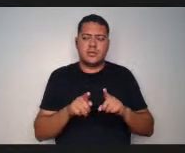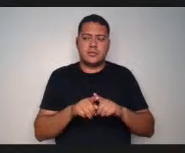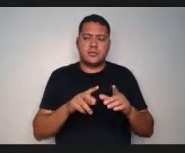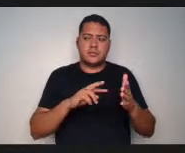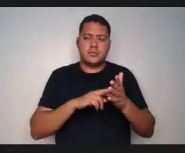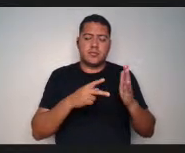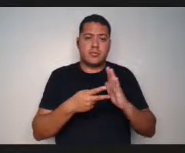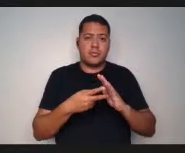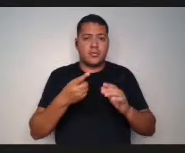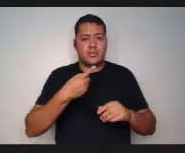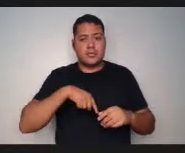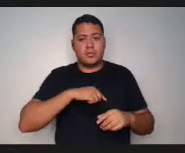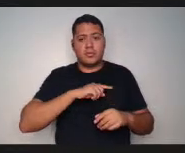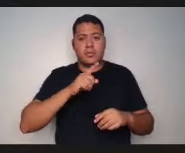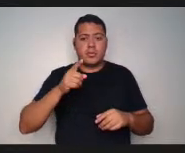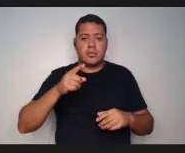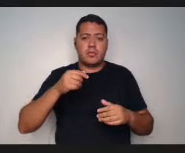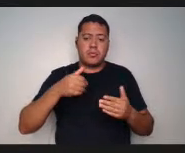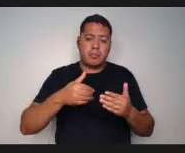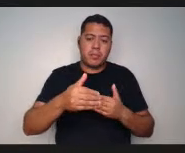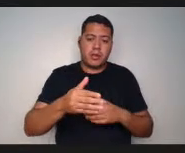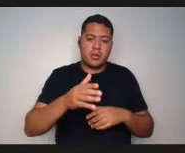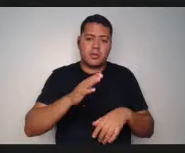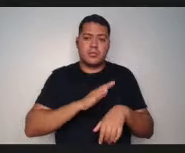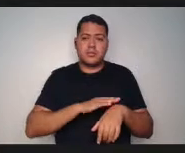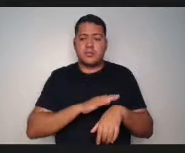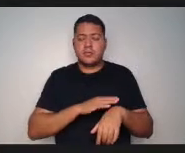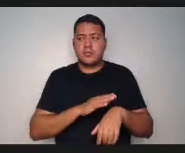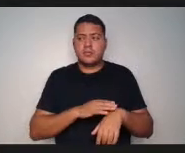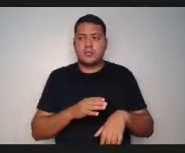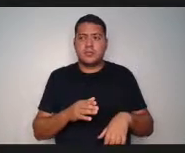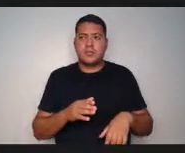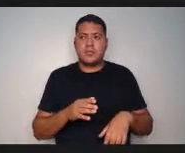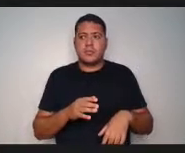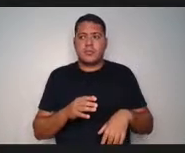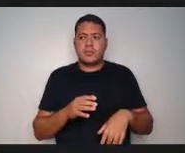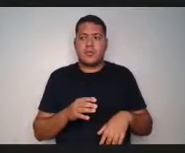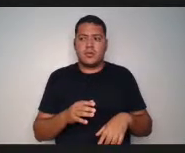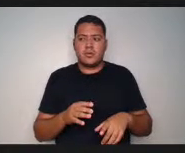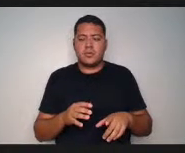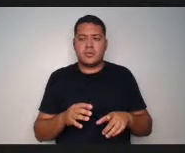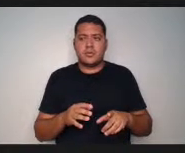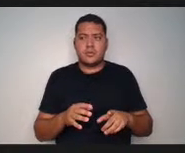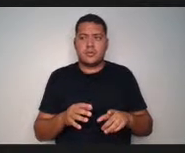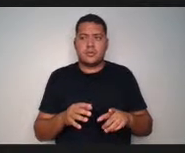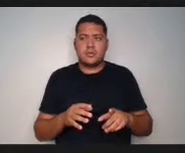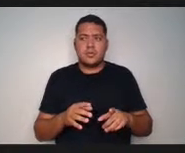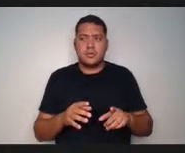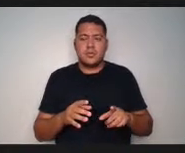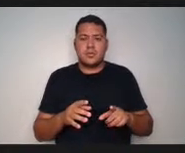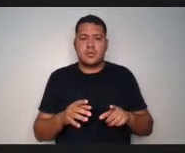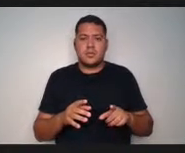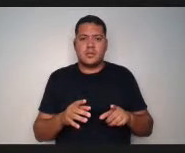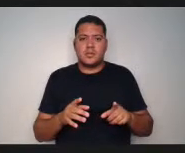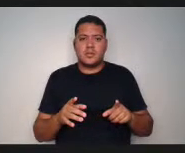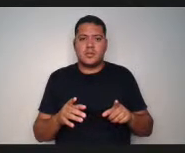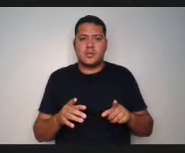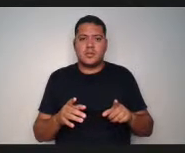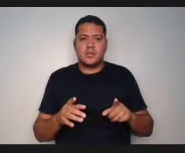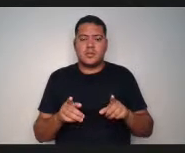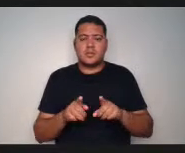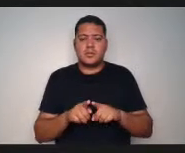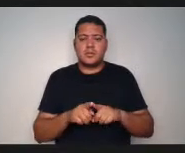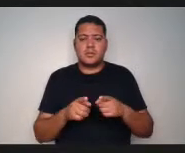stress, this has an effect physiologically, biologically on the body. It can lead to long-term distress and